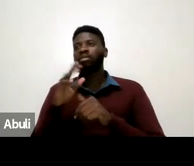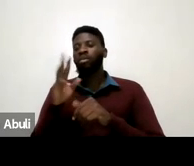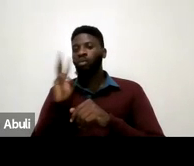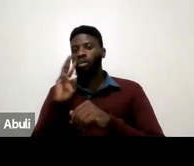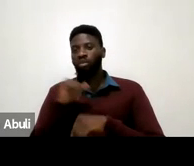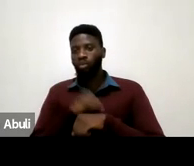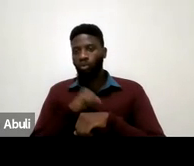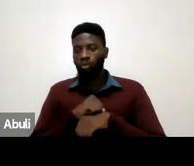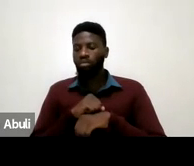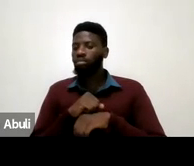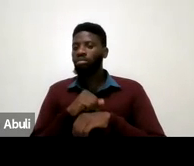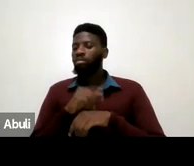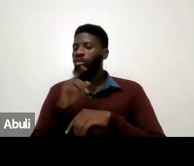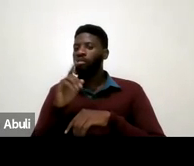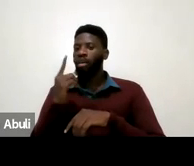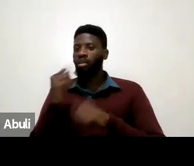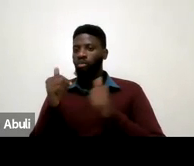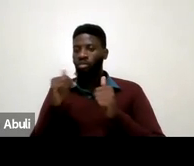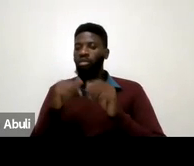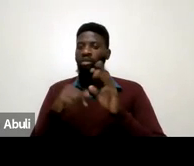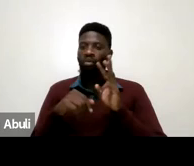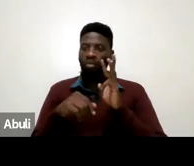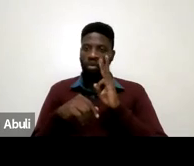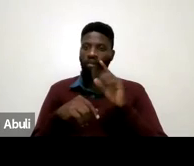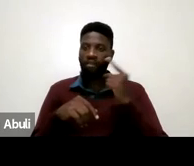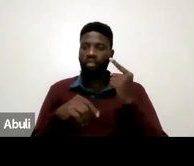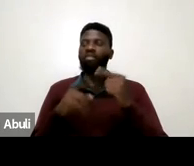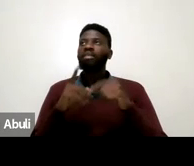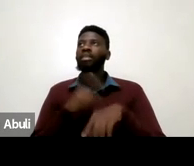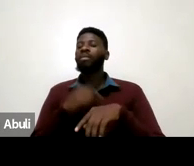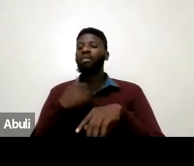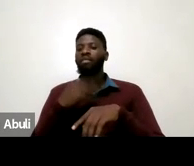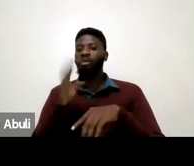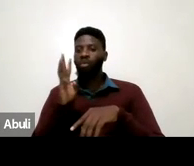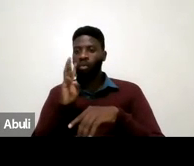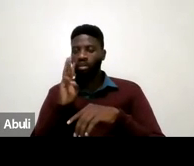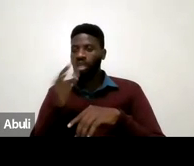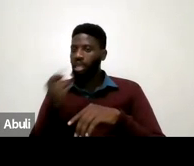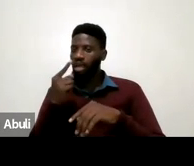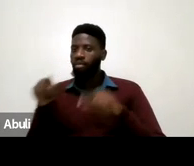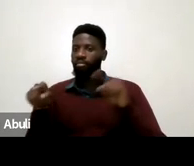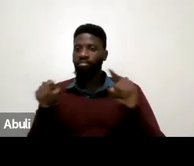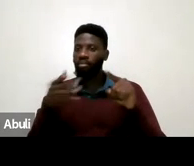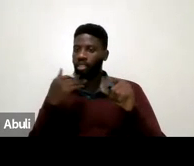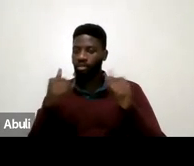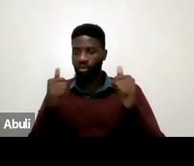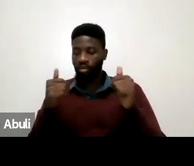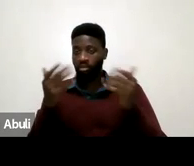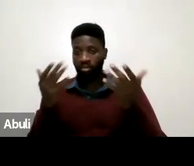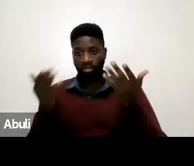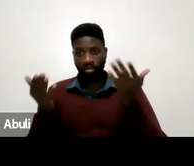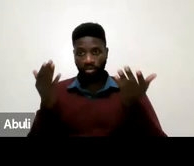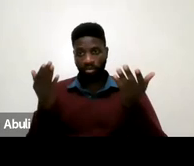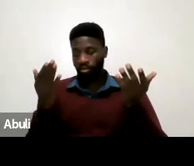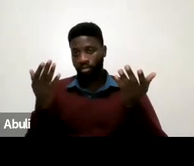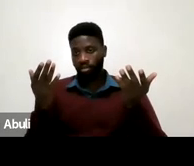what takes precedence? Obviously, water will take precedence. When you are having water and the medicine, what takes precedence? Maybe